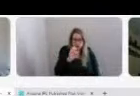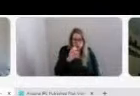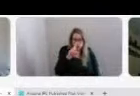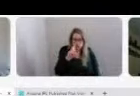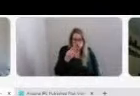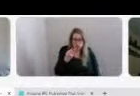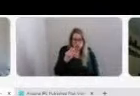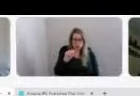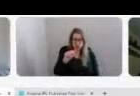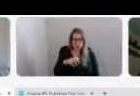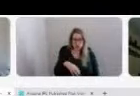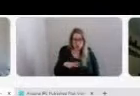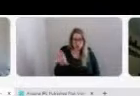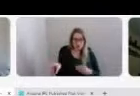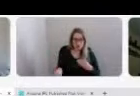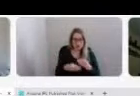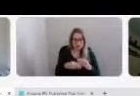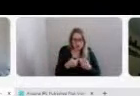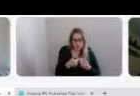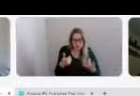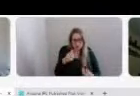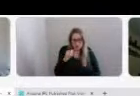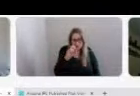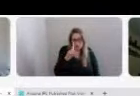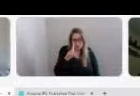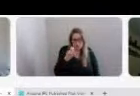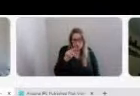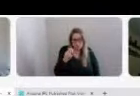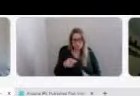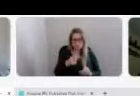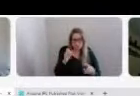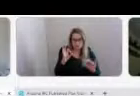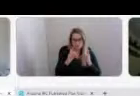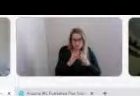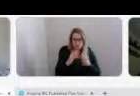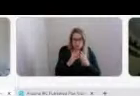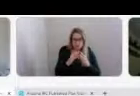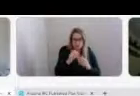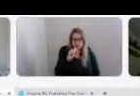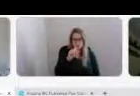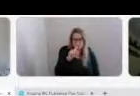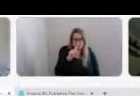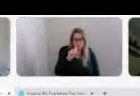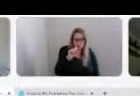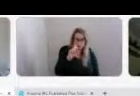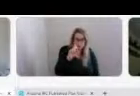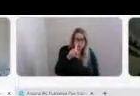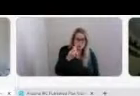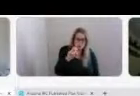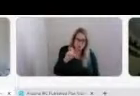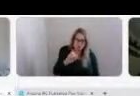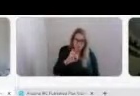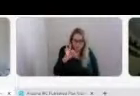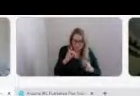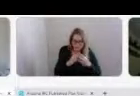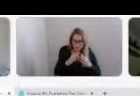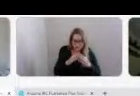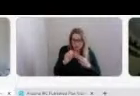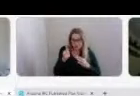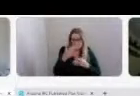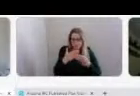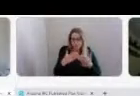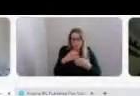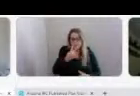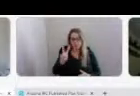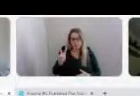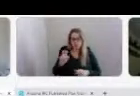and in addition splits sedona from flagstaff sedona flagstaff and the rest of the verde valley work together